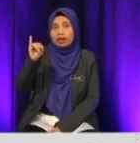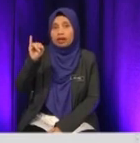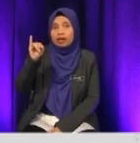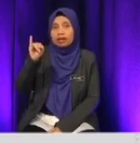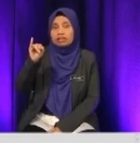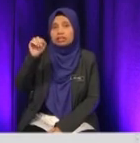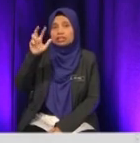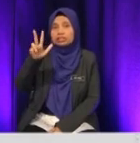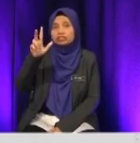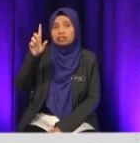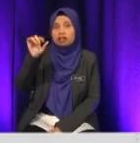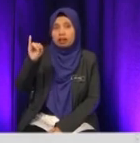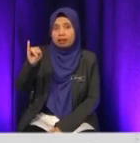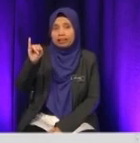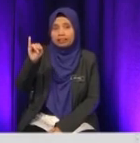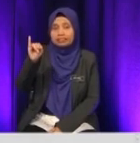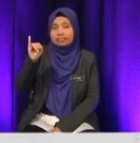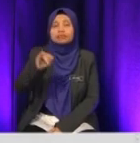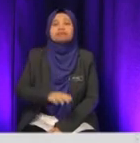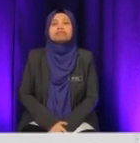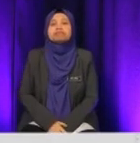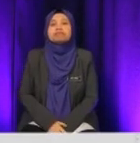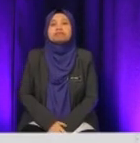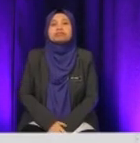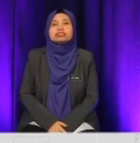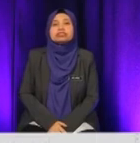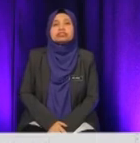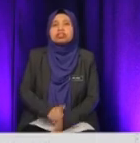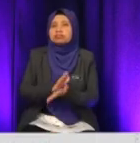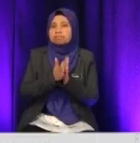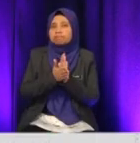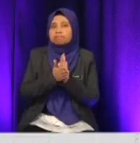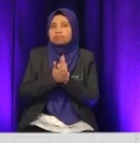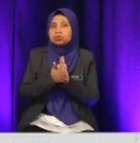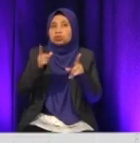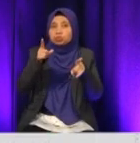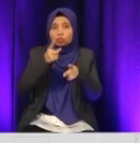Three I. So why don't we see whether this is suitable for individual or not?